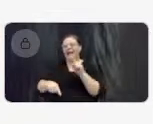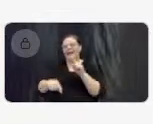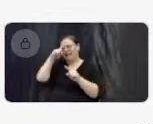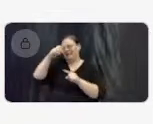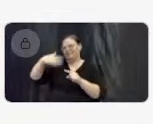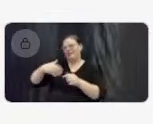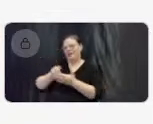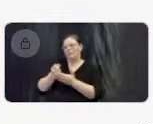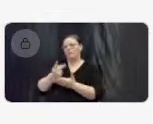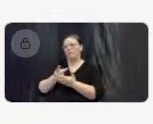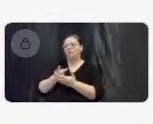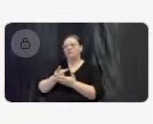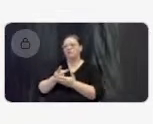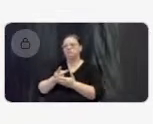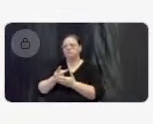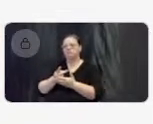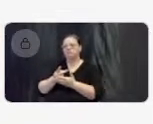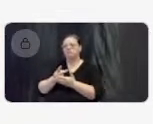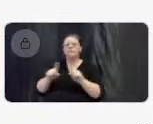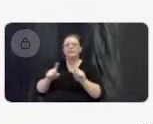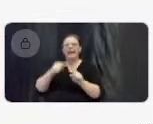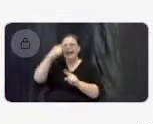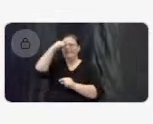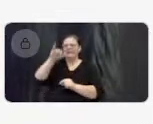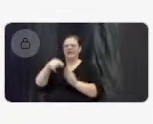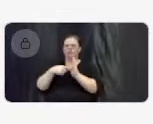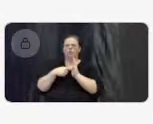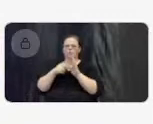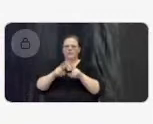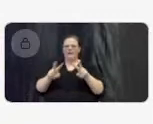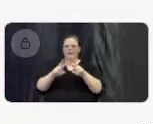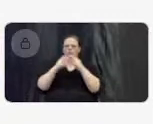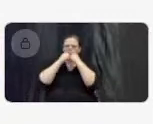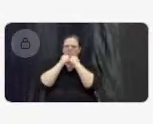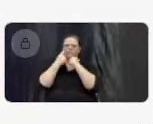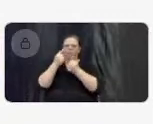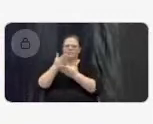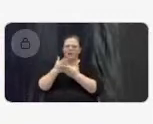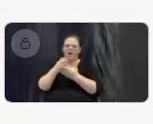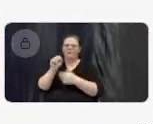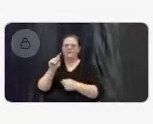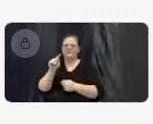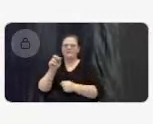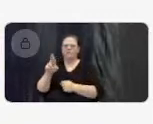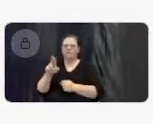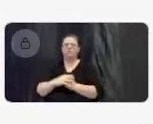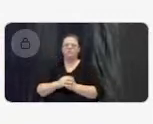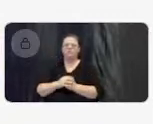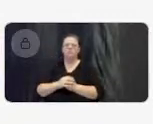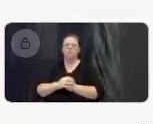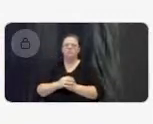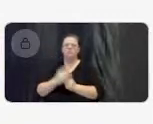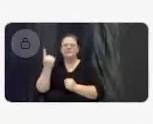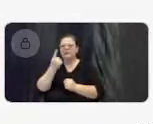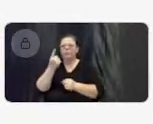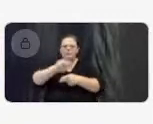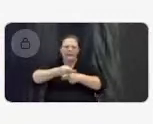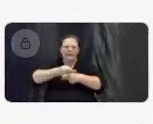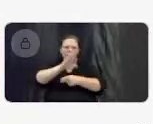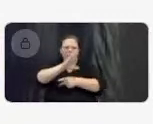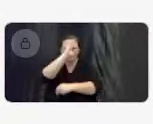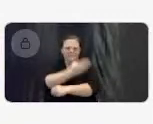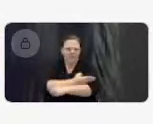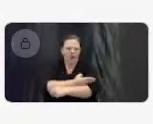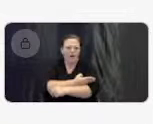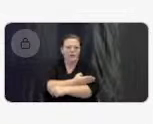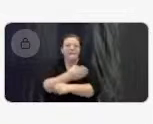approved yet, but I think that that shows the value of some of these rentals. You know, somebody taking care of their son, and